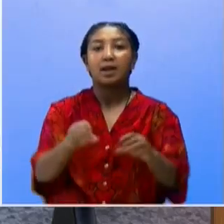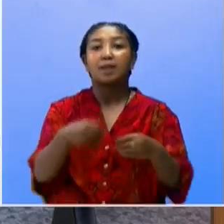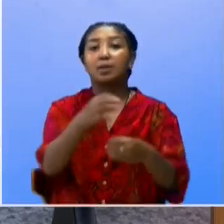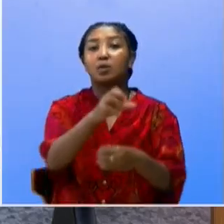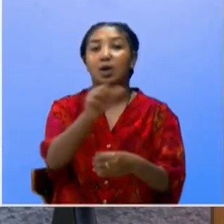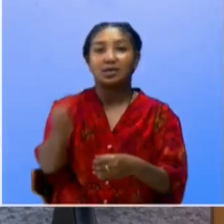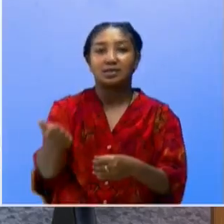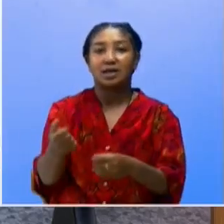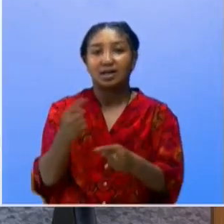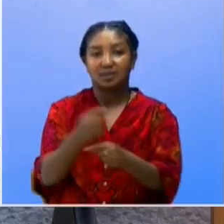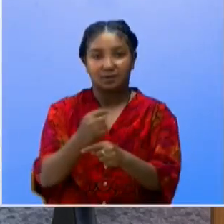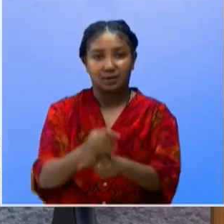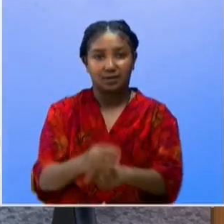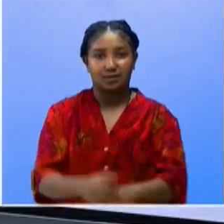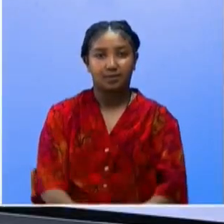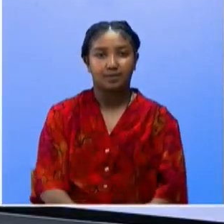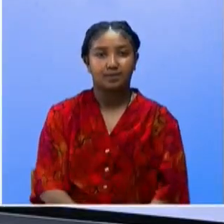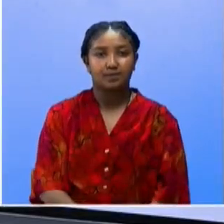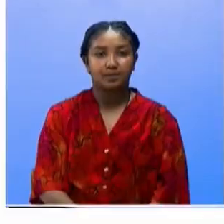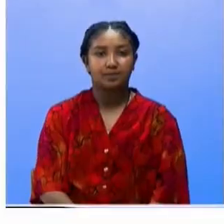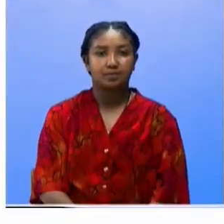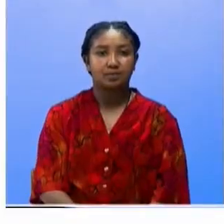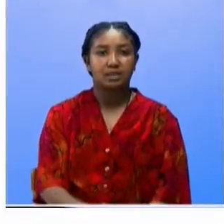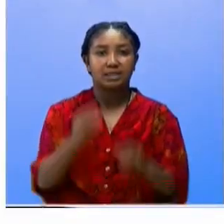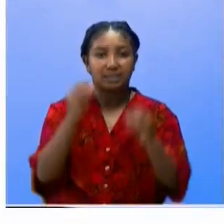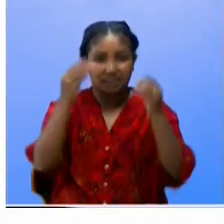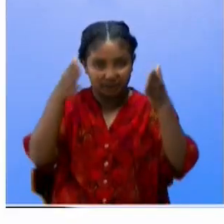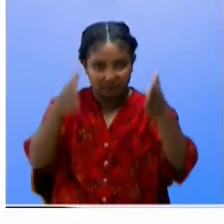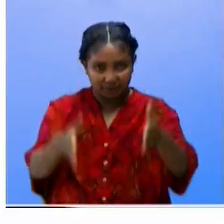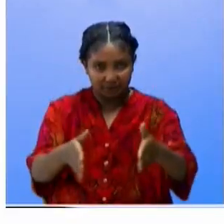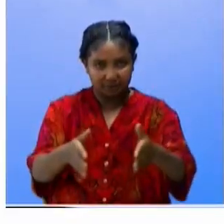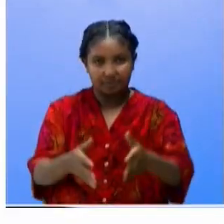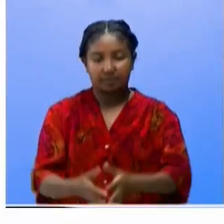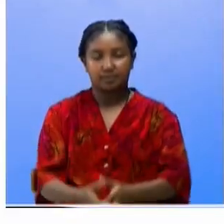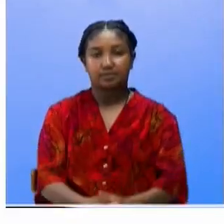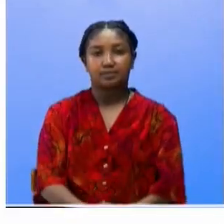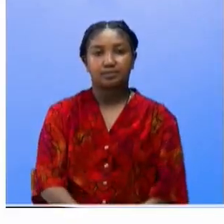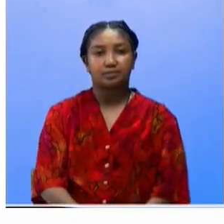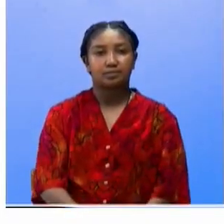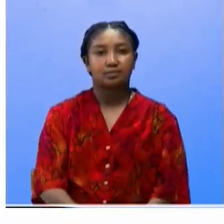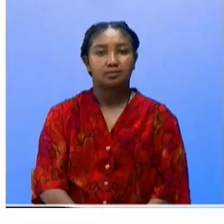another activity. Here, the teacher.